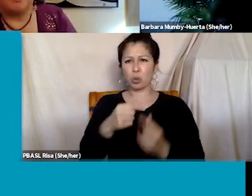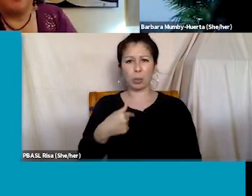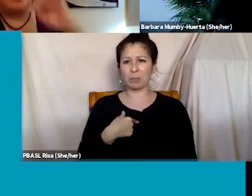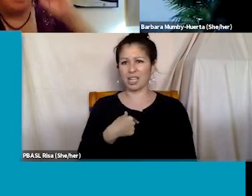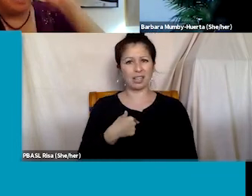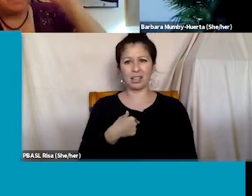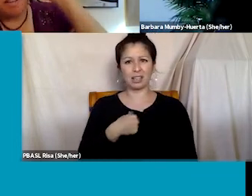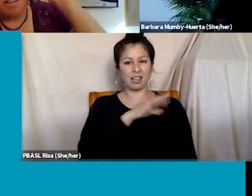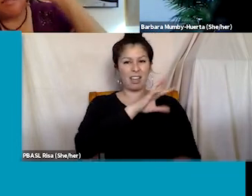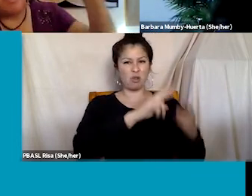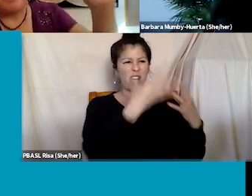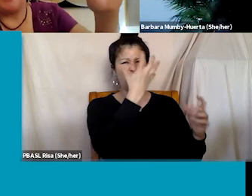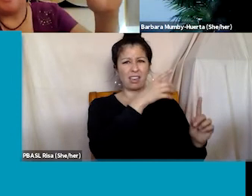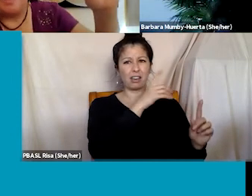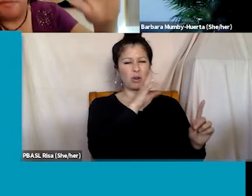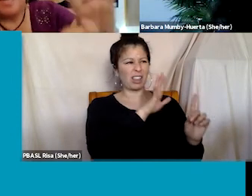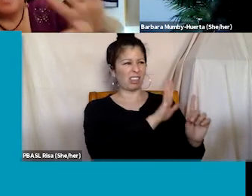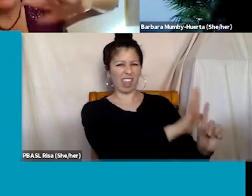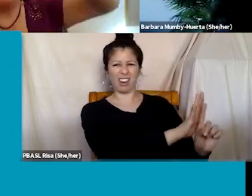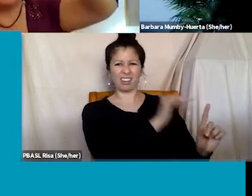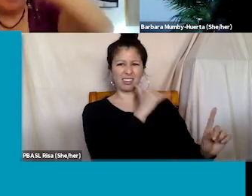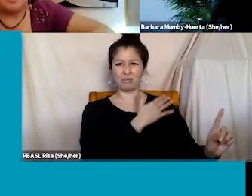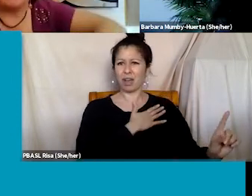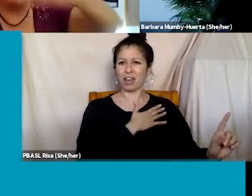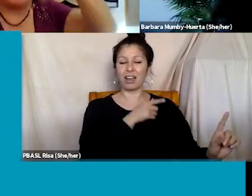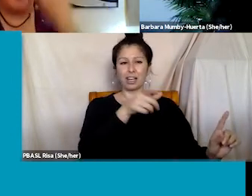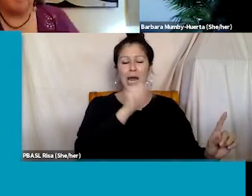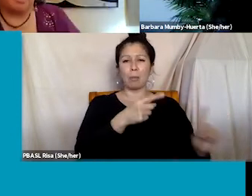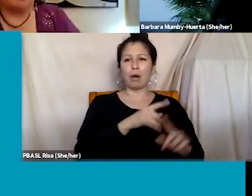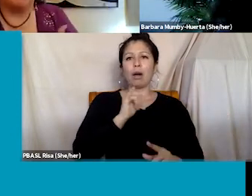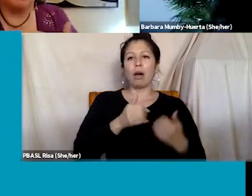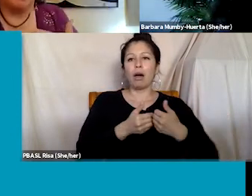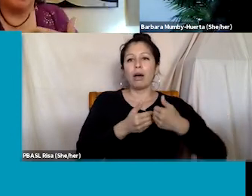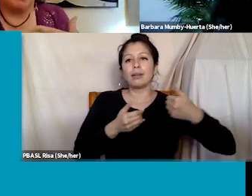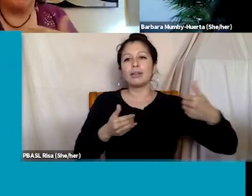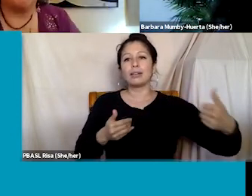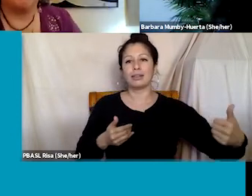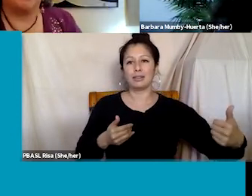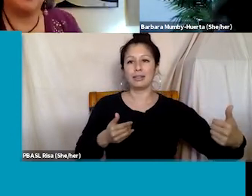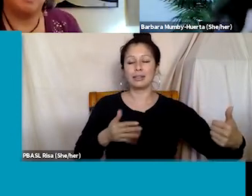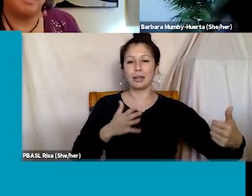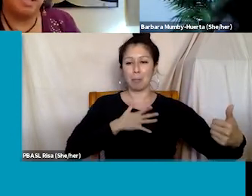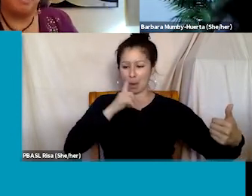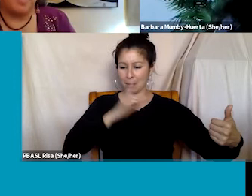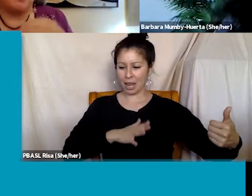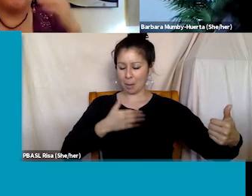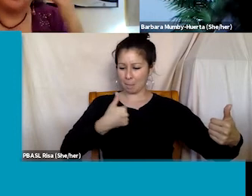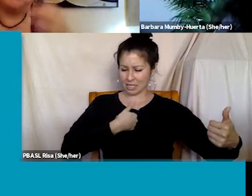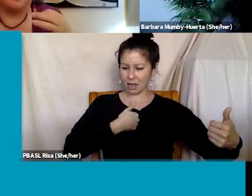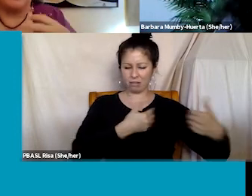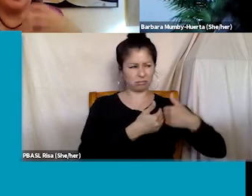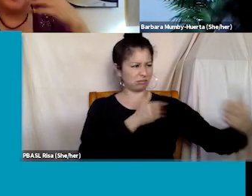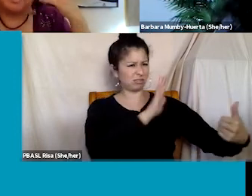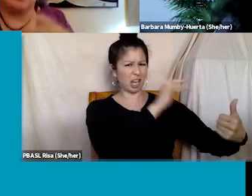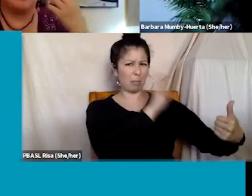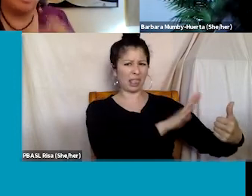her. It's everything to do with them. So she was able to start to separate her beliefs in herself. And the wonderful